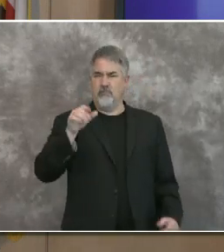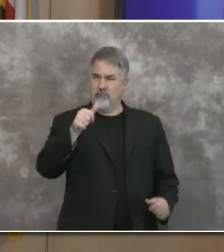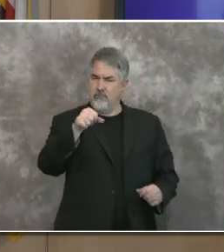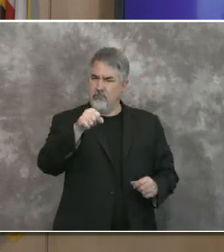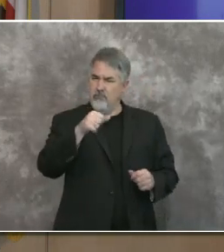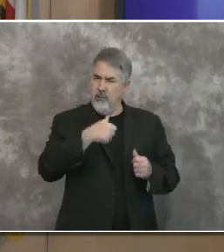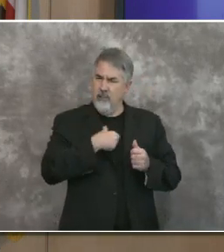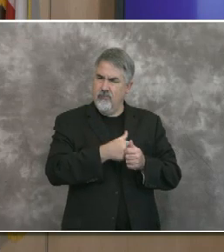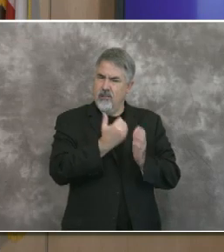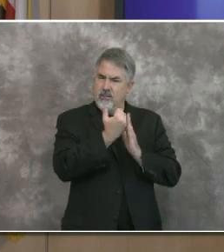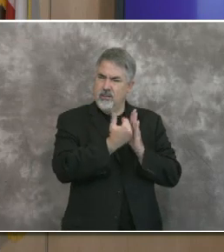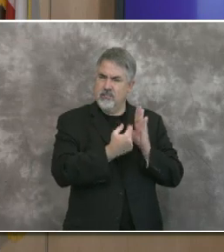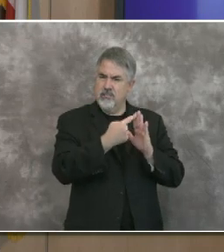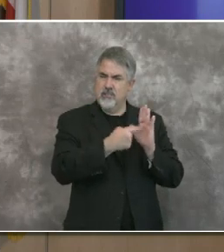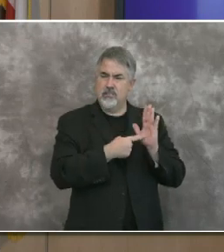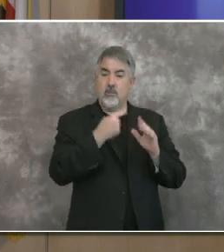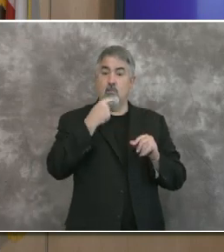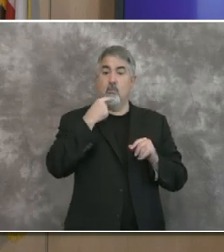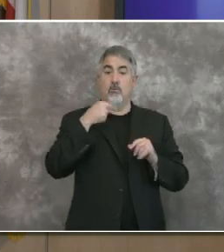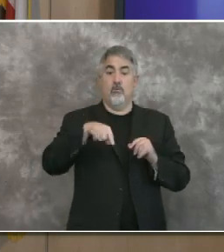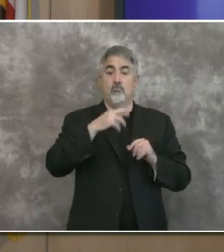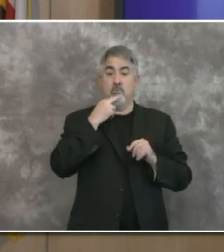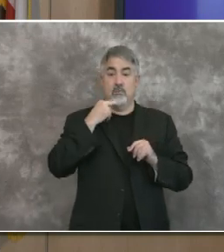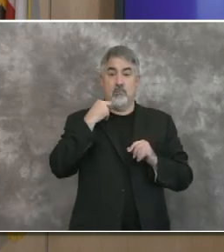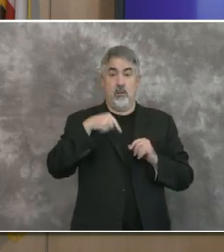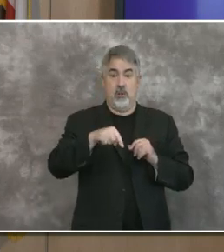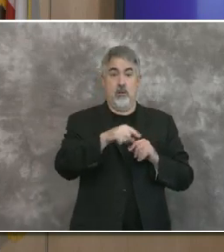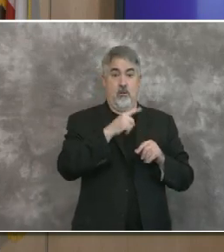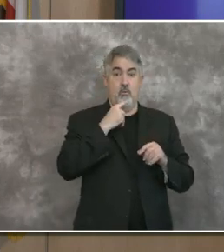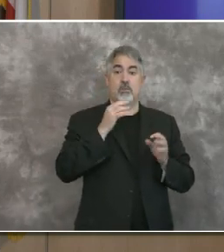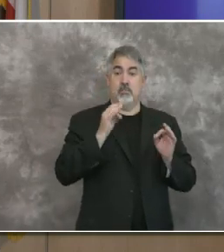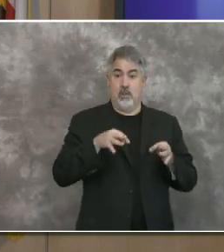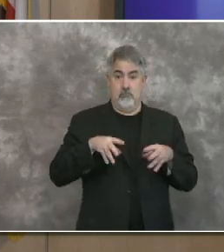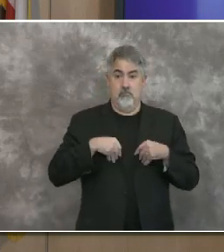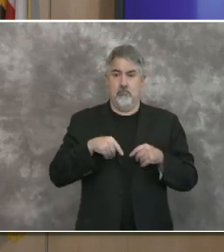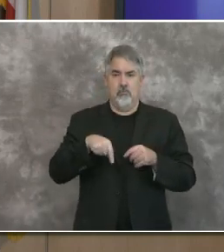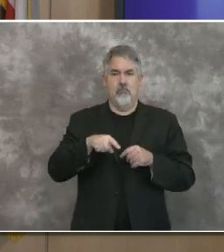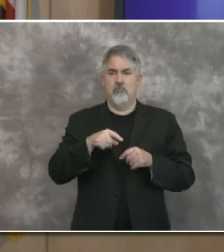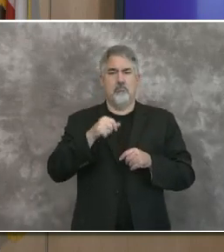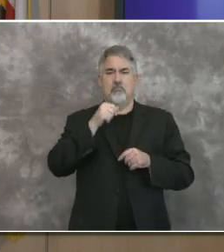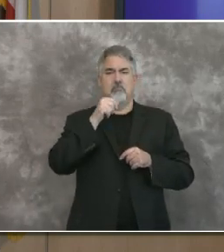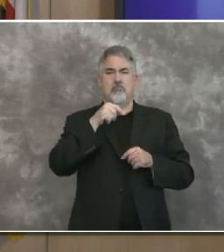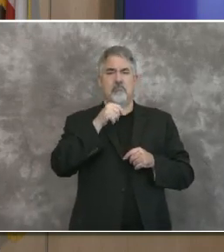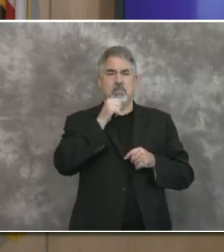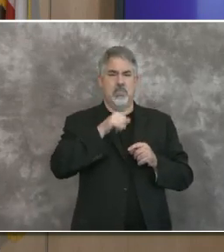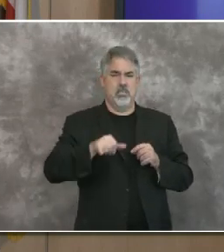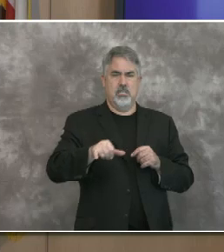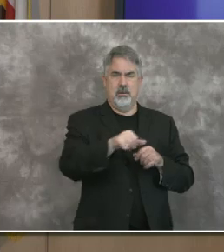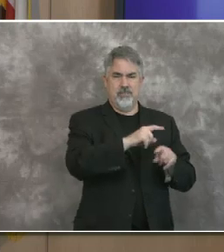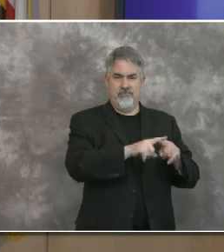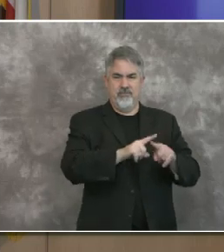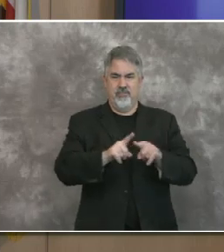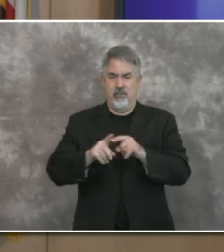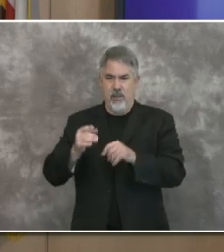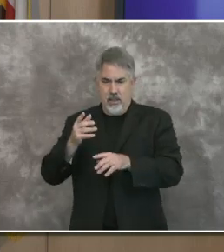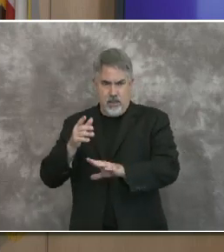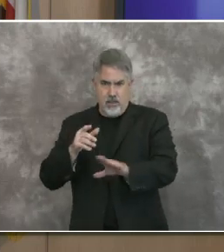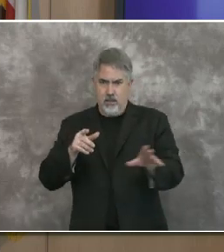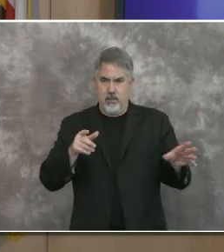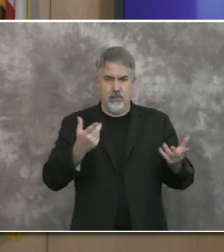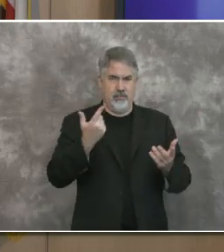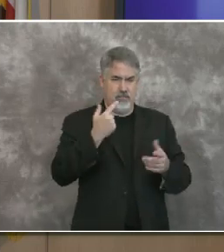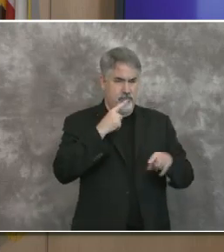restaurant determination. Not every restaurant is the same, and it certainly wouldn't be my place to say what every restaurant out there might think about the